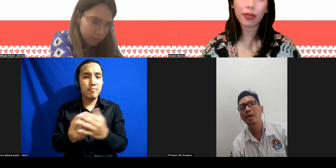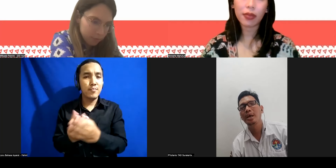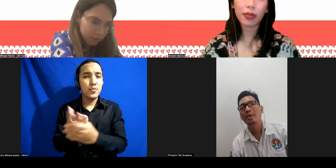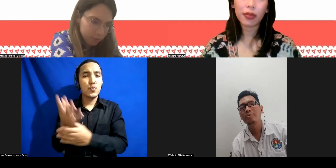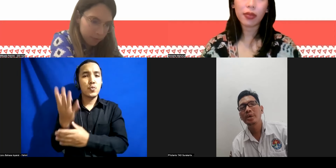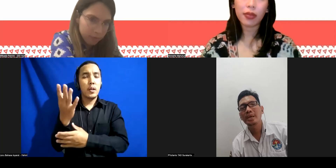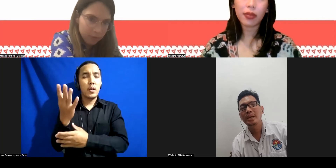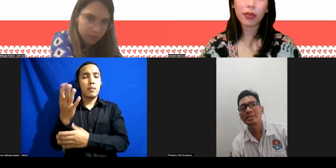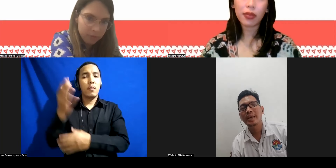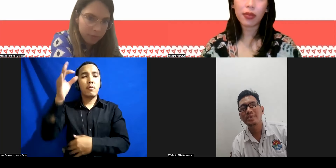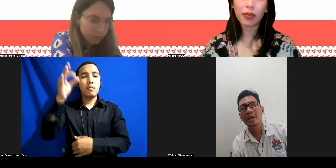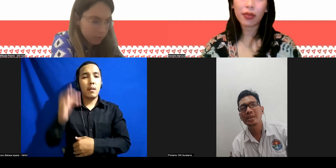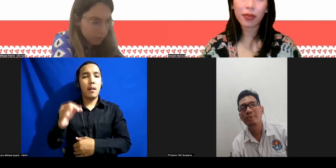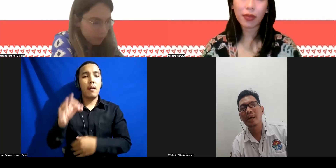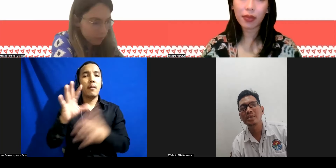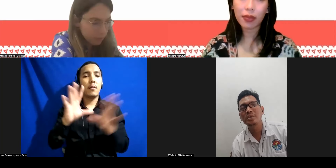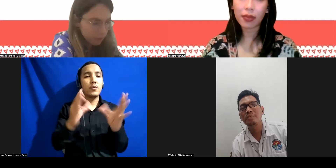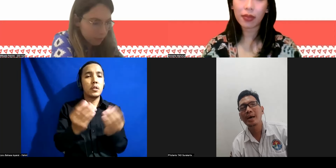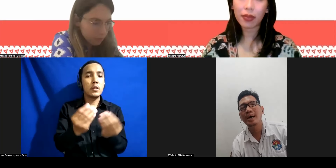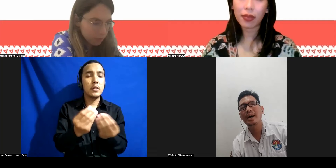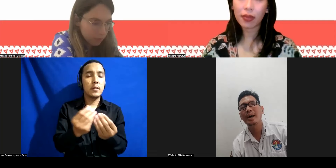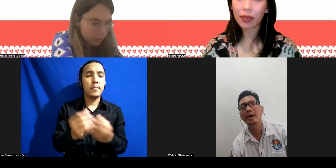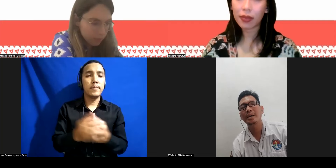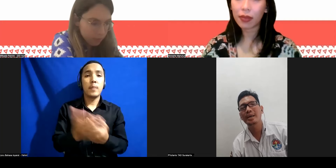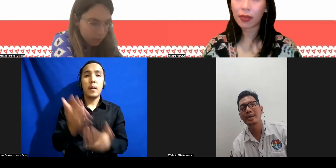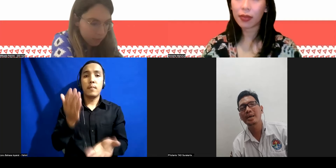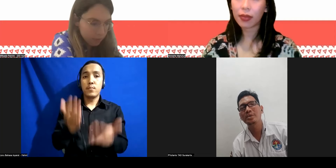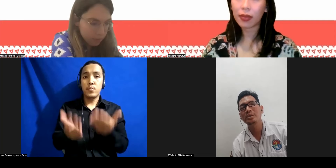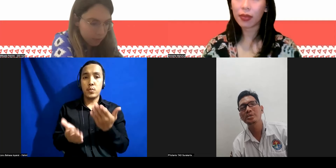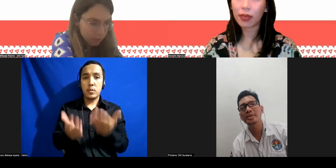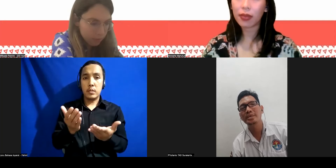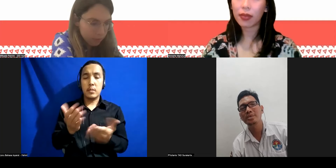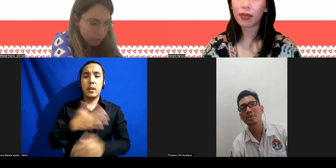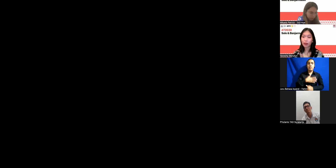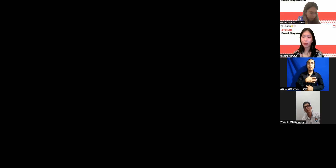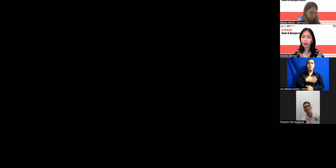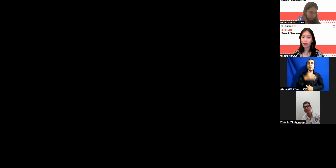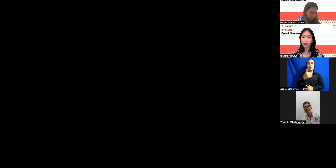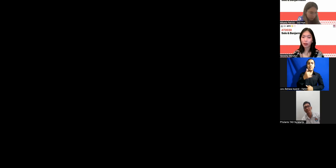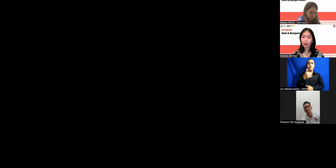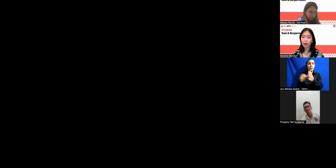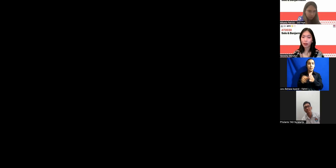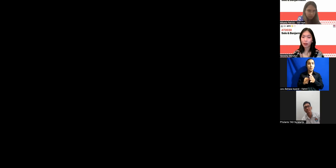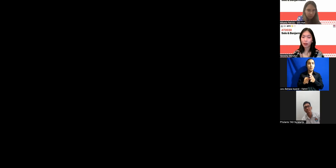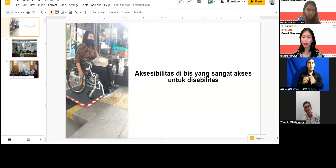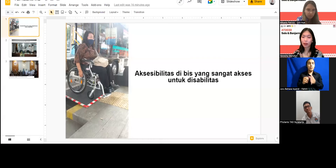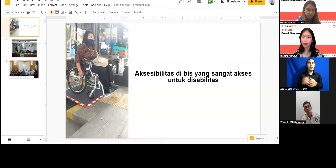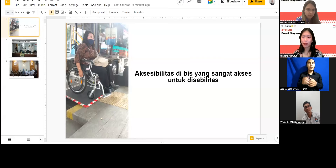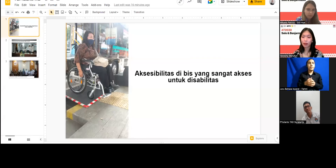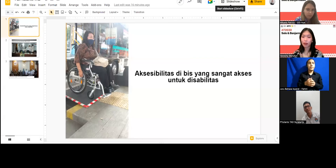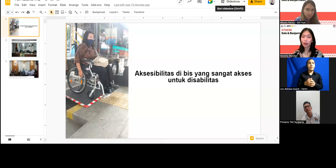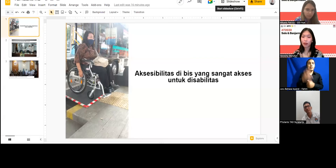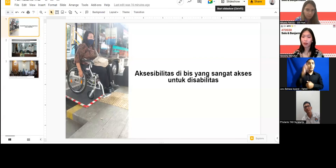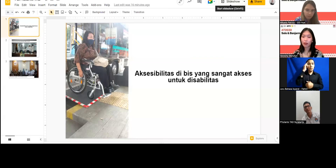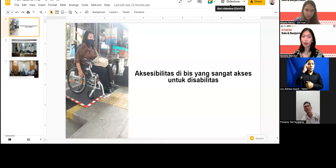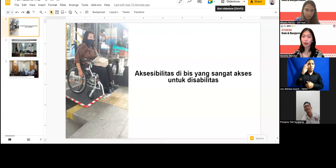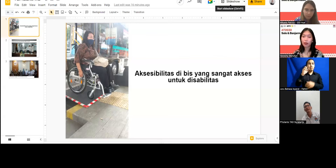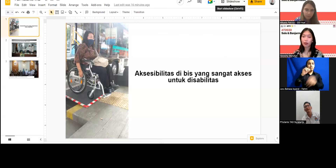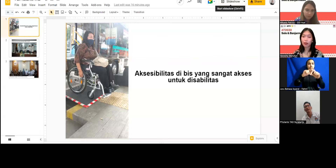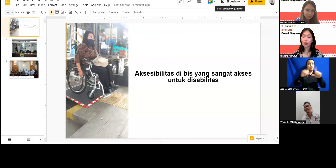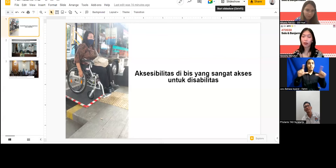or realizing an inclusive city. So perhaps you could help me, Mbak Rara, to display